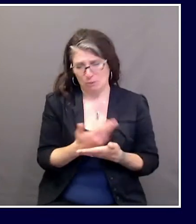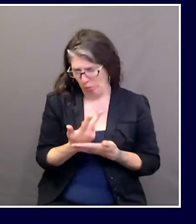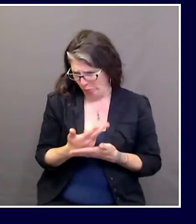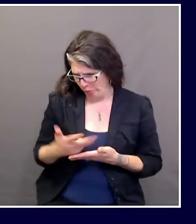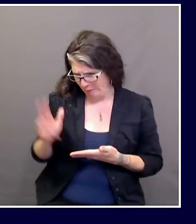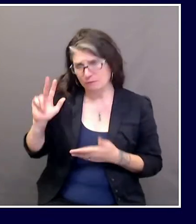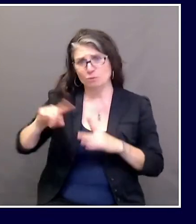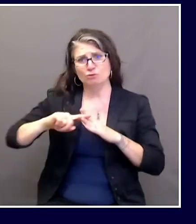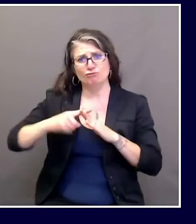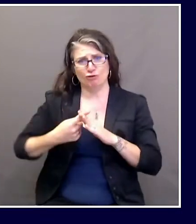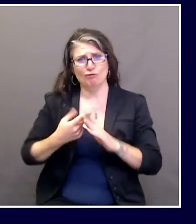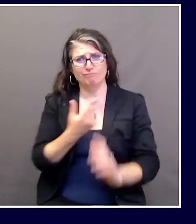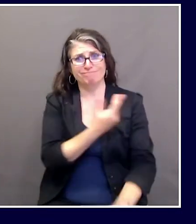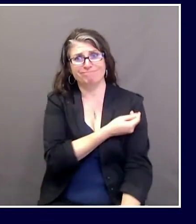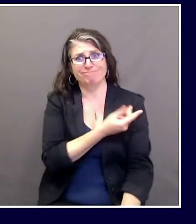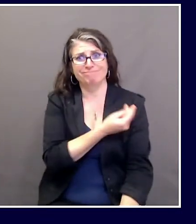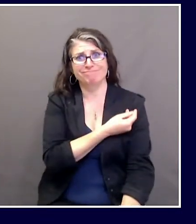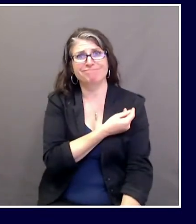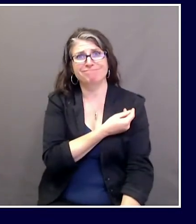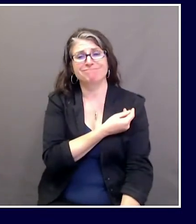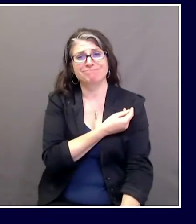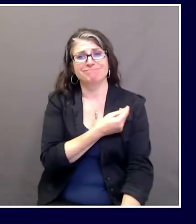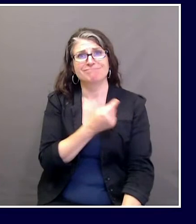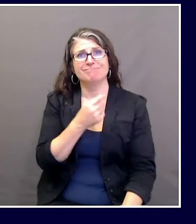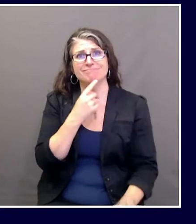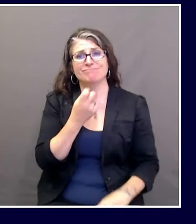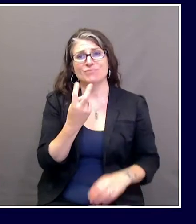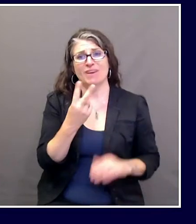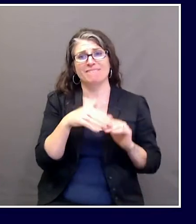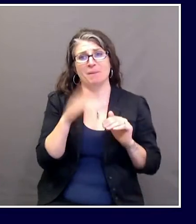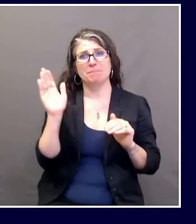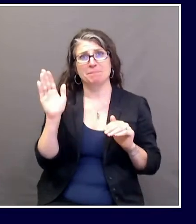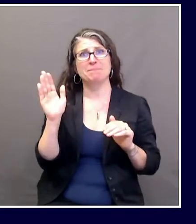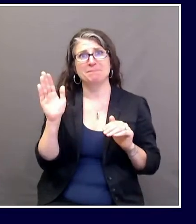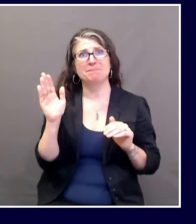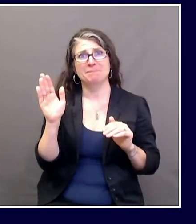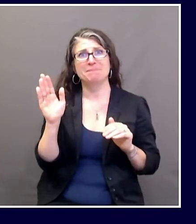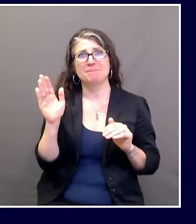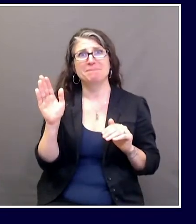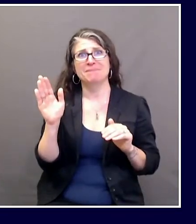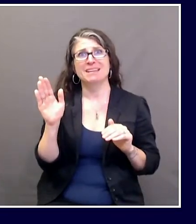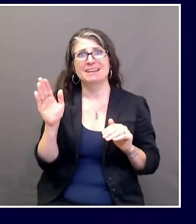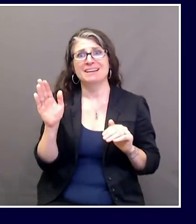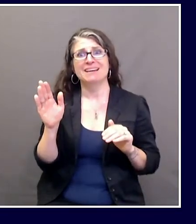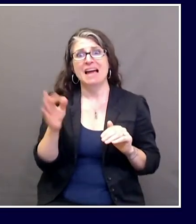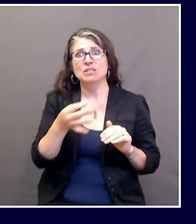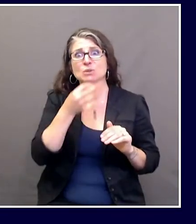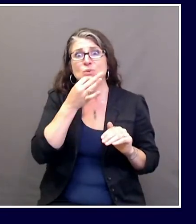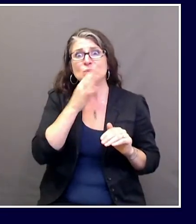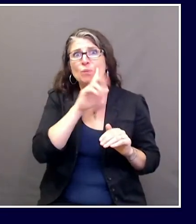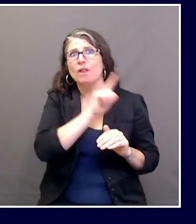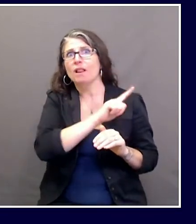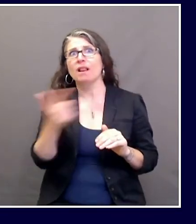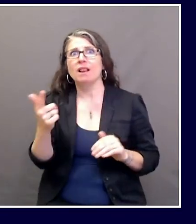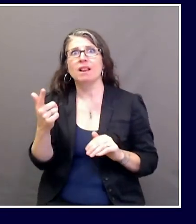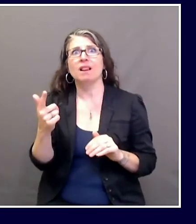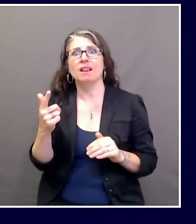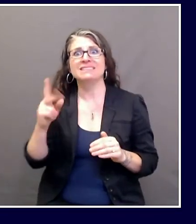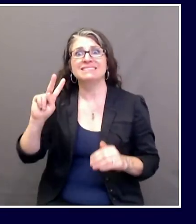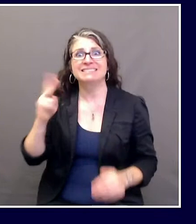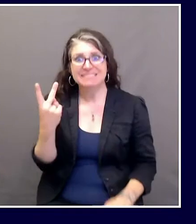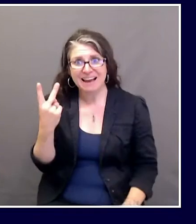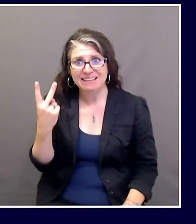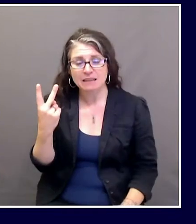the second dose? And basically no youth is fully vaccinated yet. So for those reasons, we require all